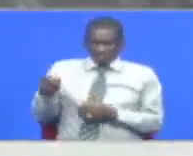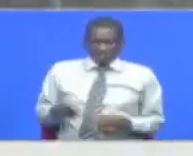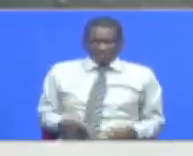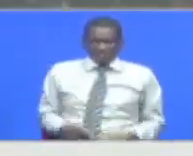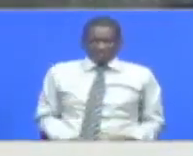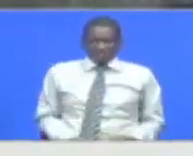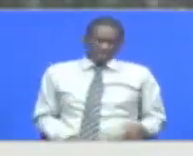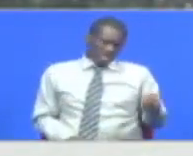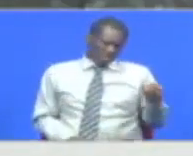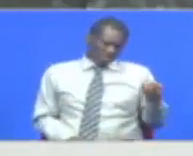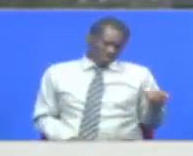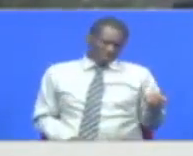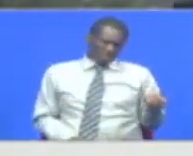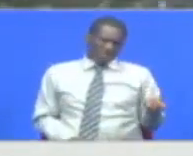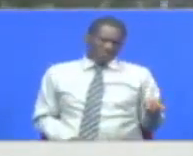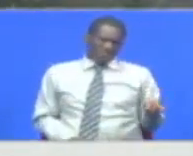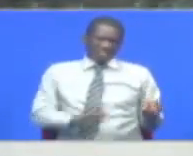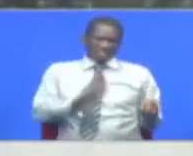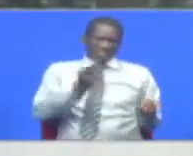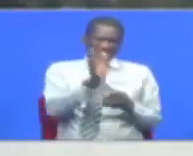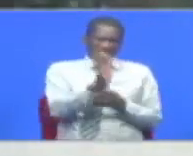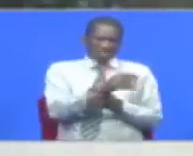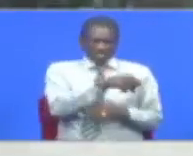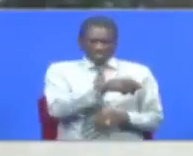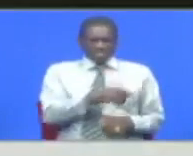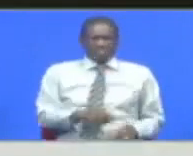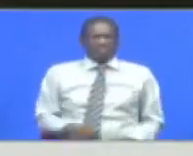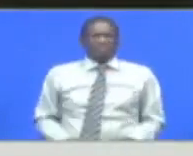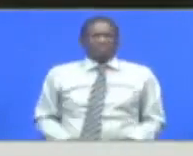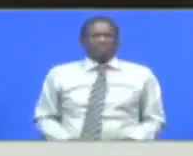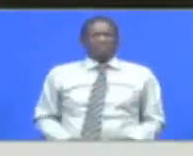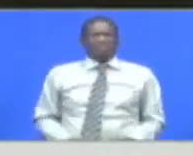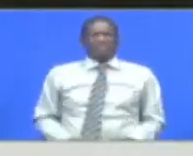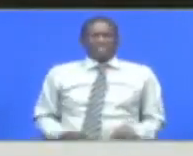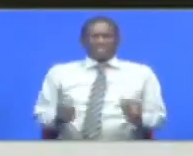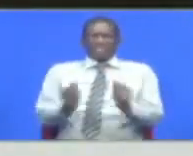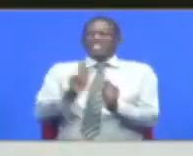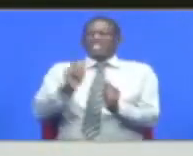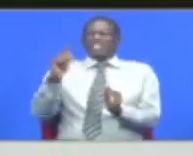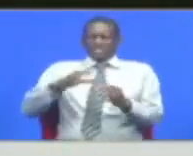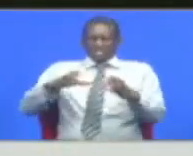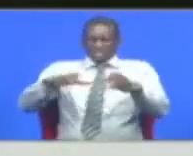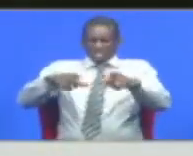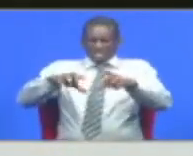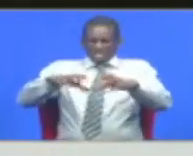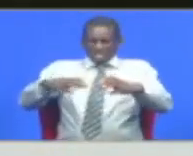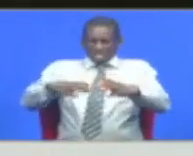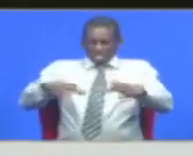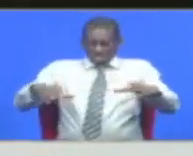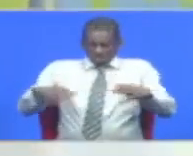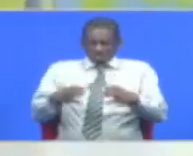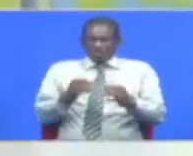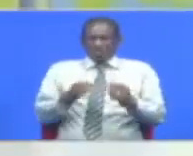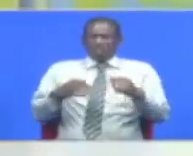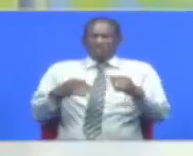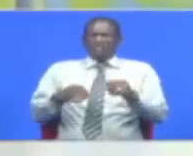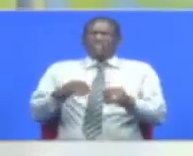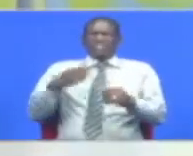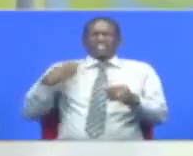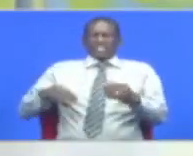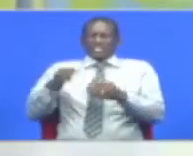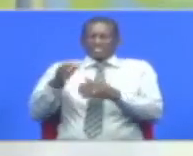Okay. Alafu hii ni ya barini. A 10-kilogram carton of Chinese fish carrying 60 pieces of